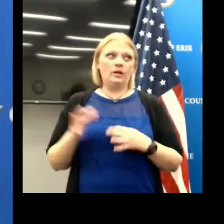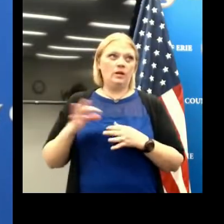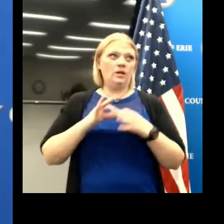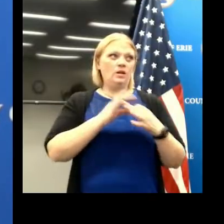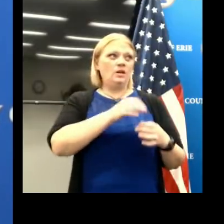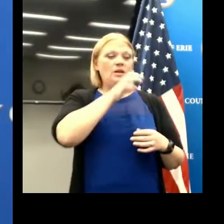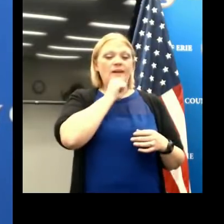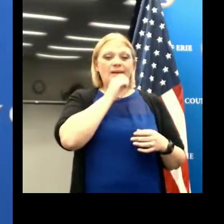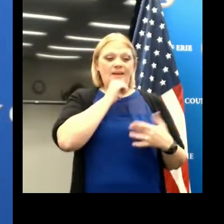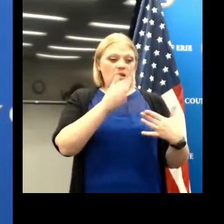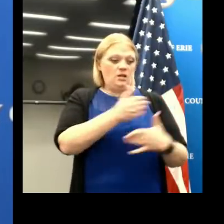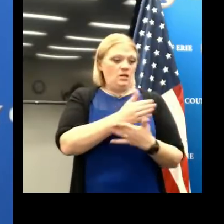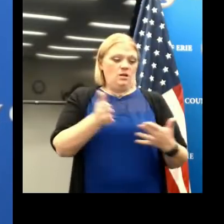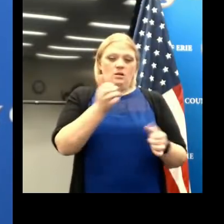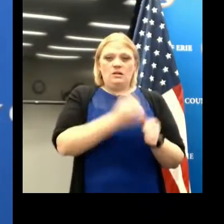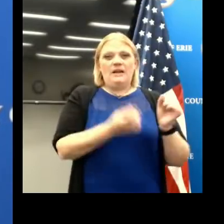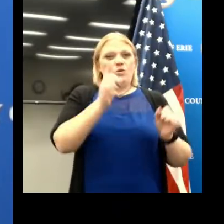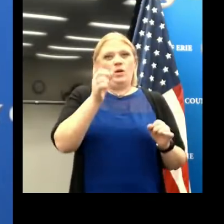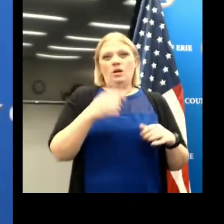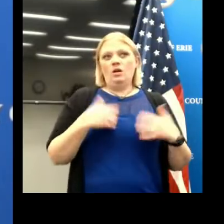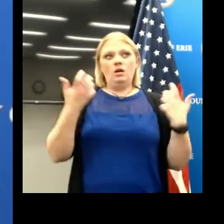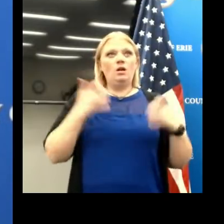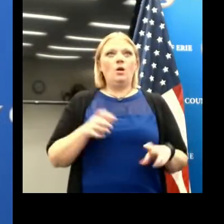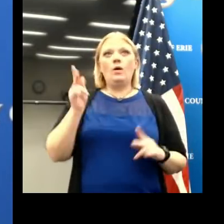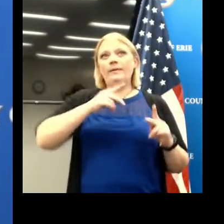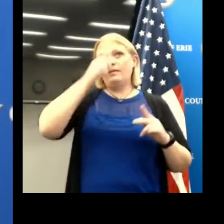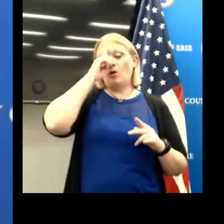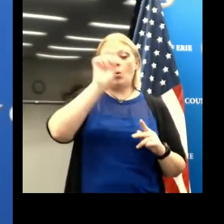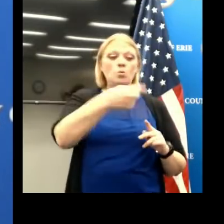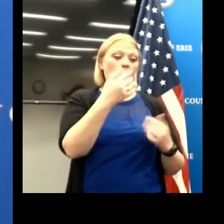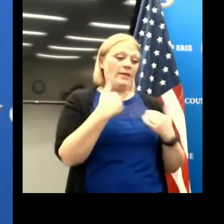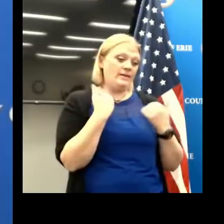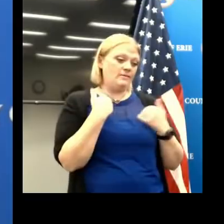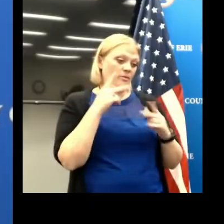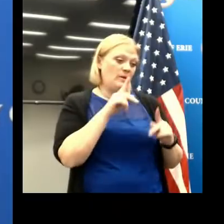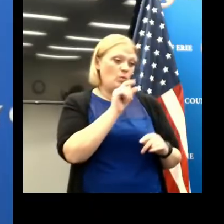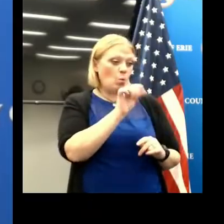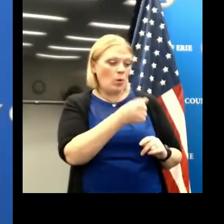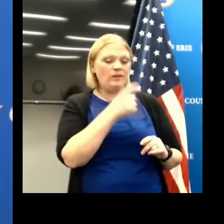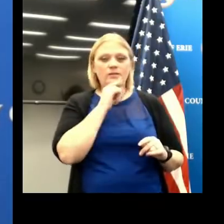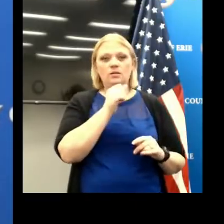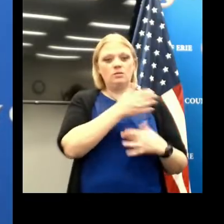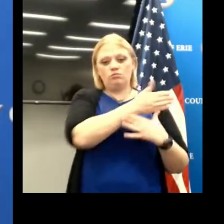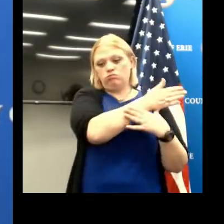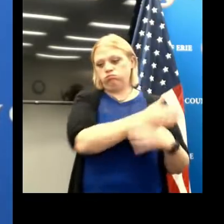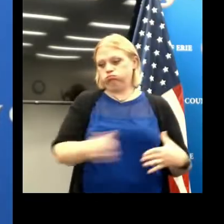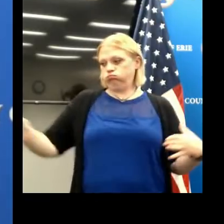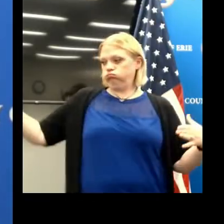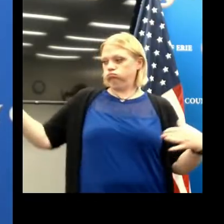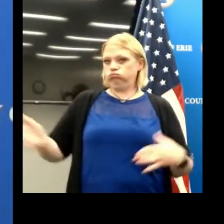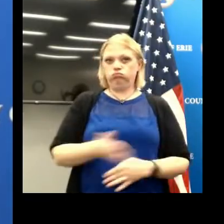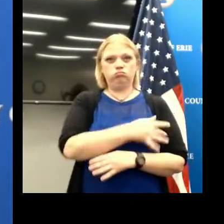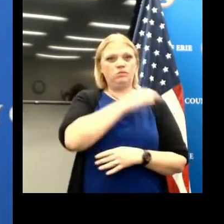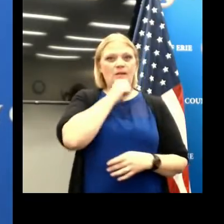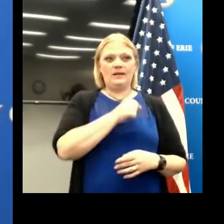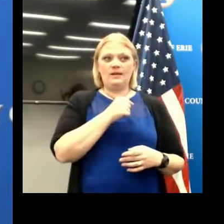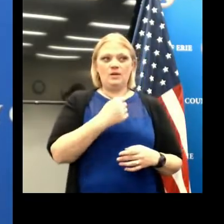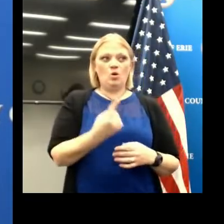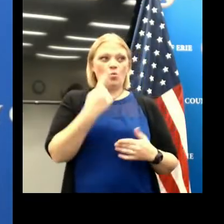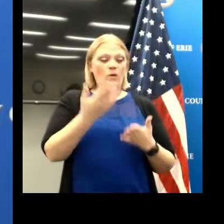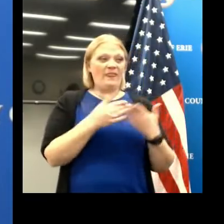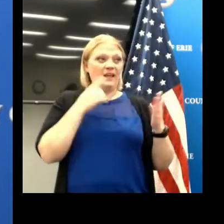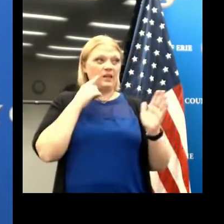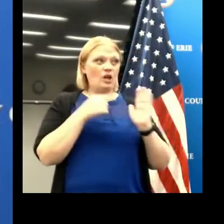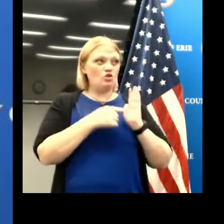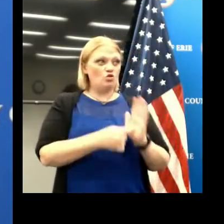it's everywhere. We don't want people to think it's just young people in their 20s. It's all age ranges. One of the things I showed earlier